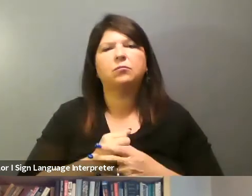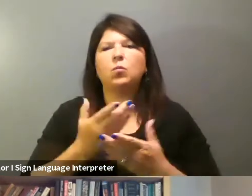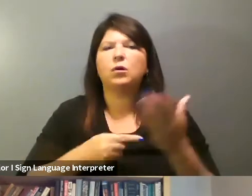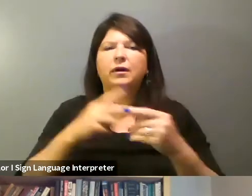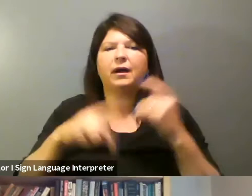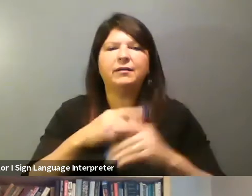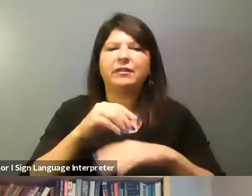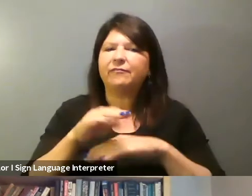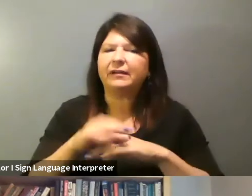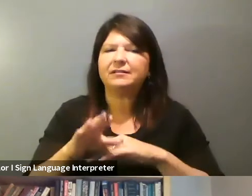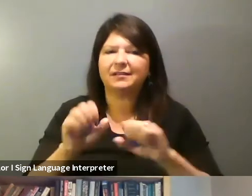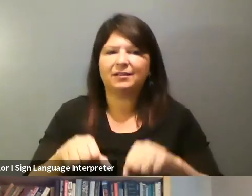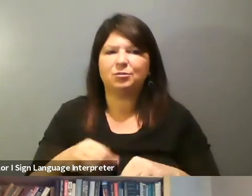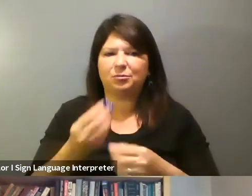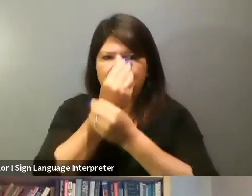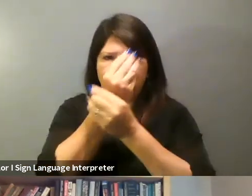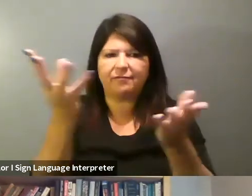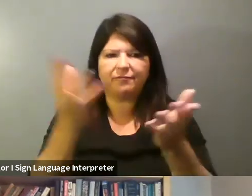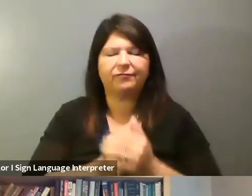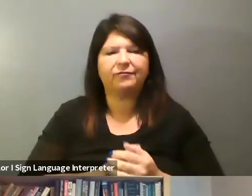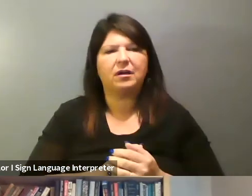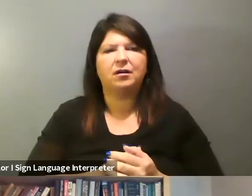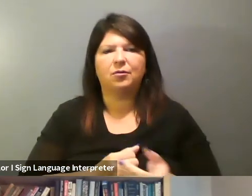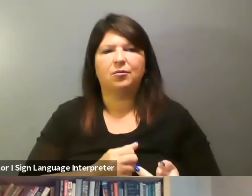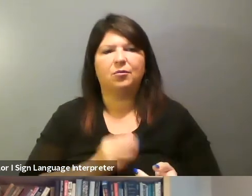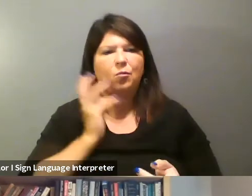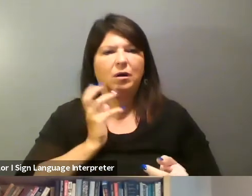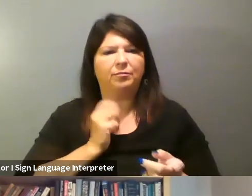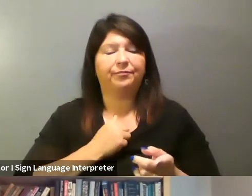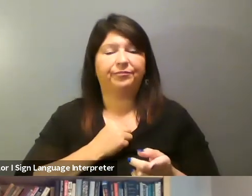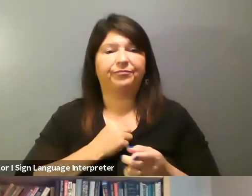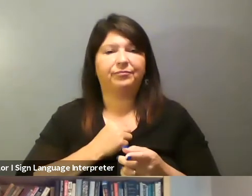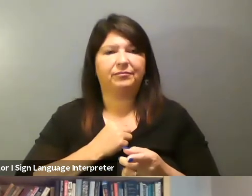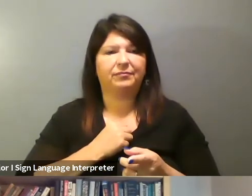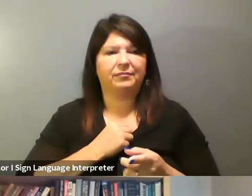Wow, go ahead. I was just asking because he said,